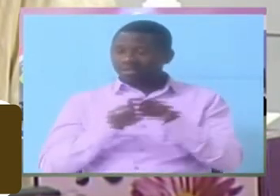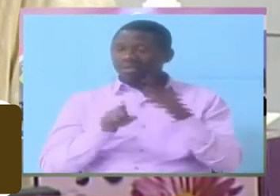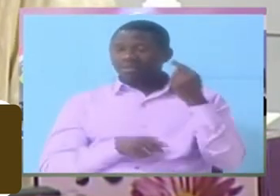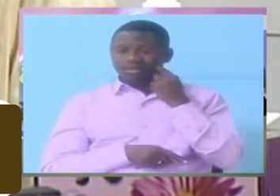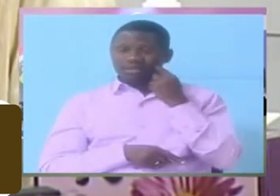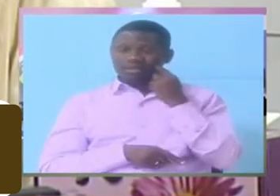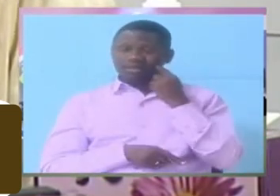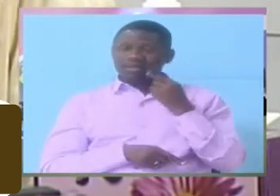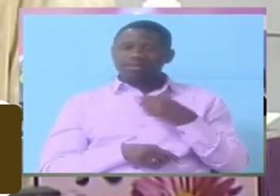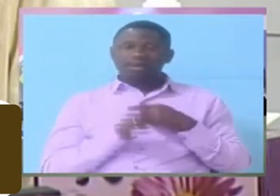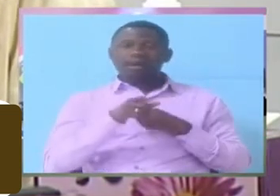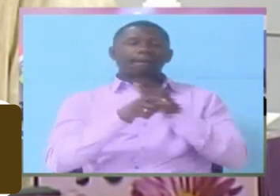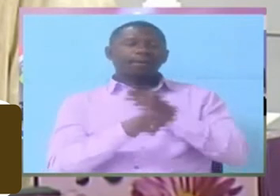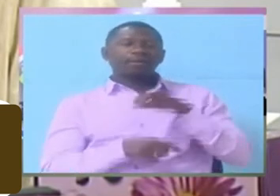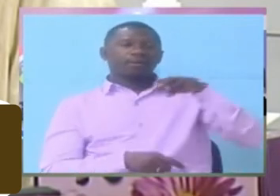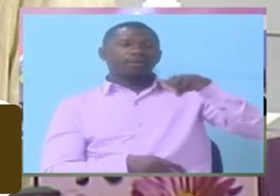that